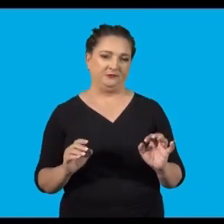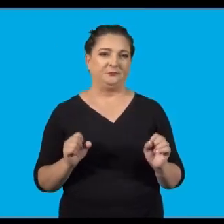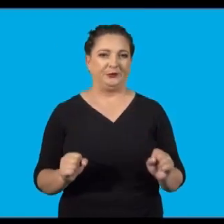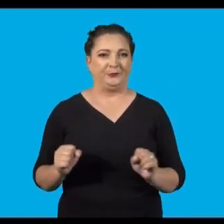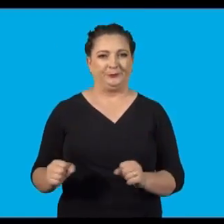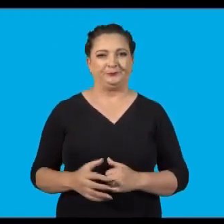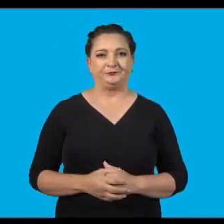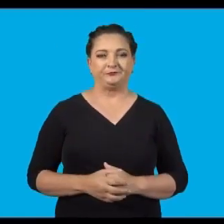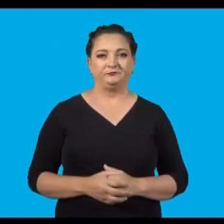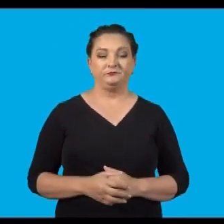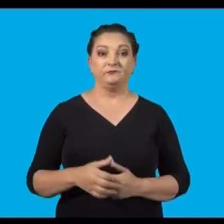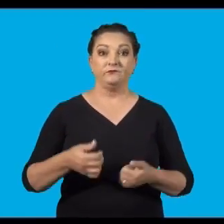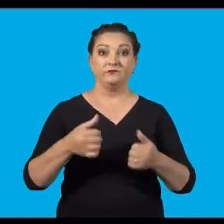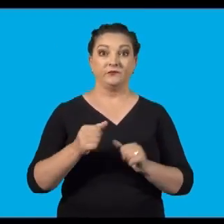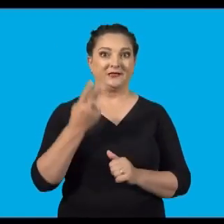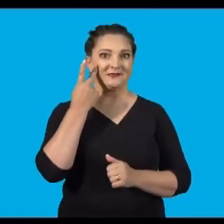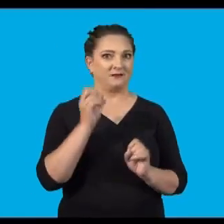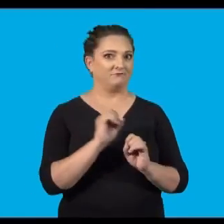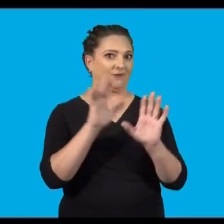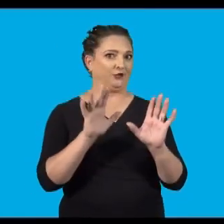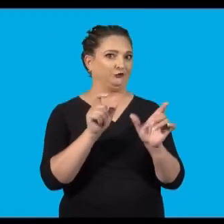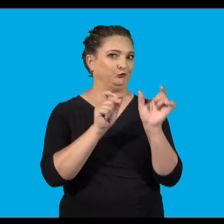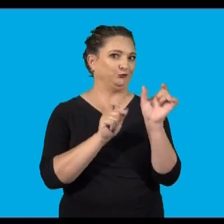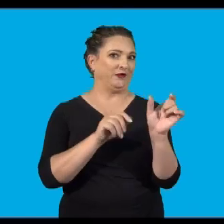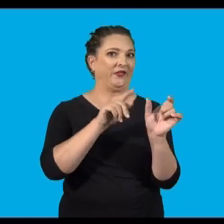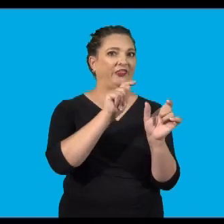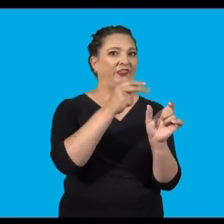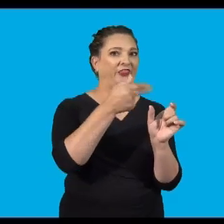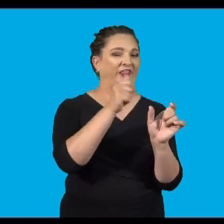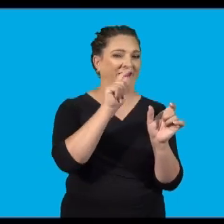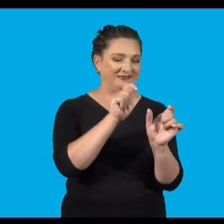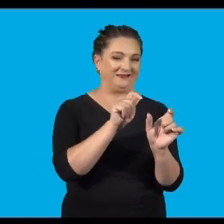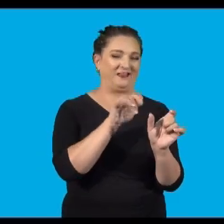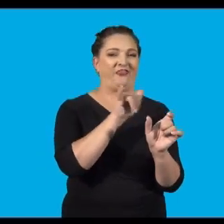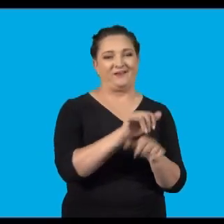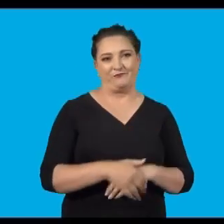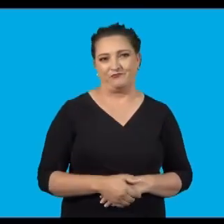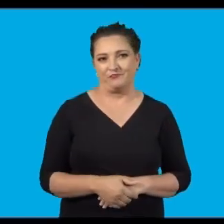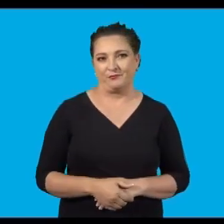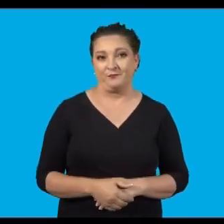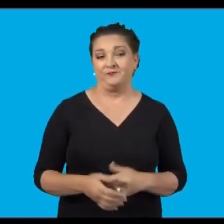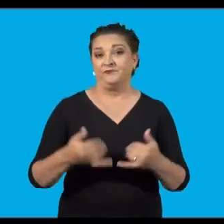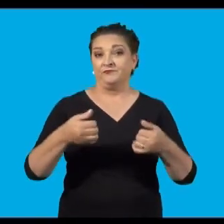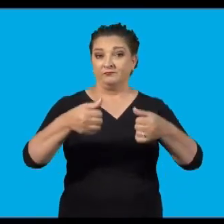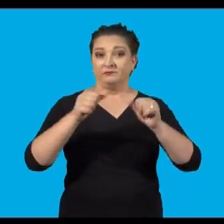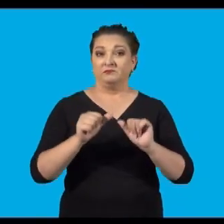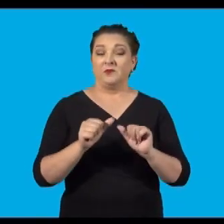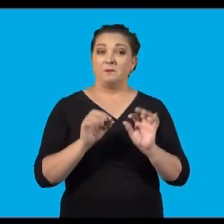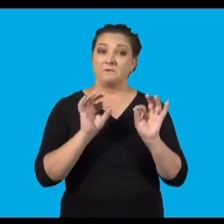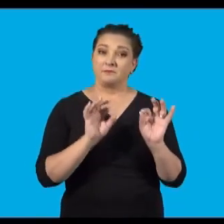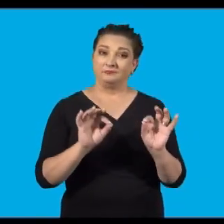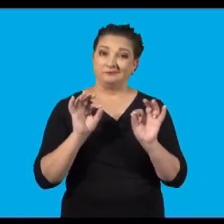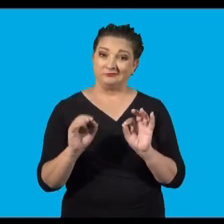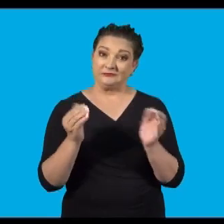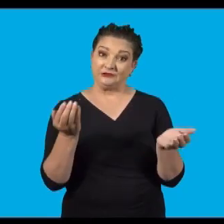the sentence, all right. And remember your little magic word, that, okay. In our next question, give the